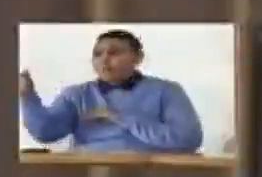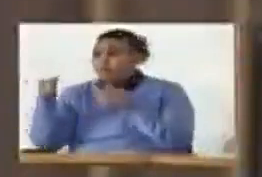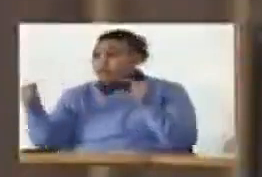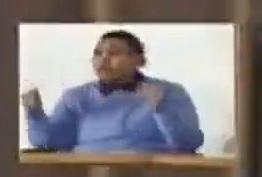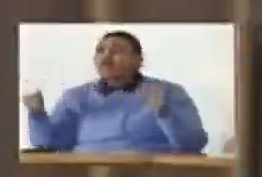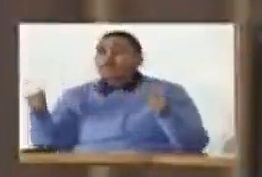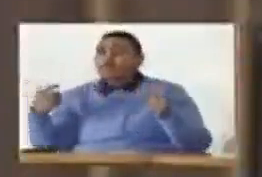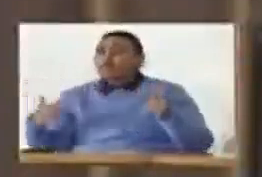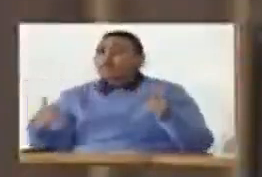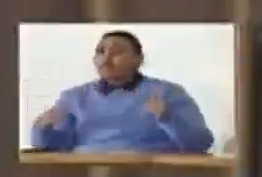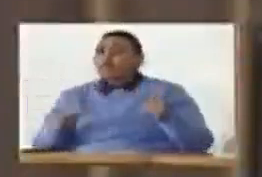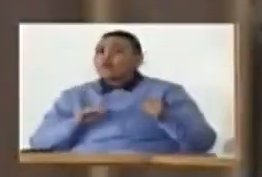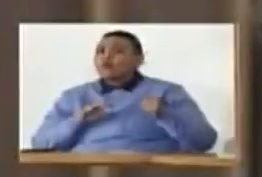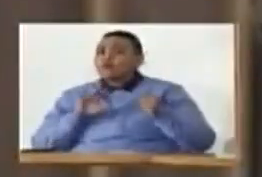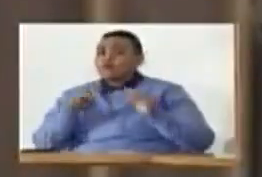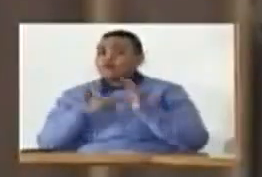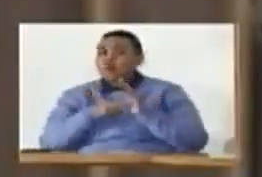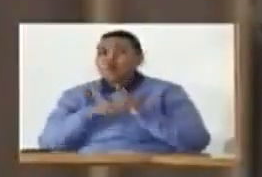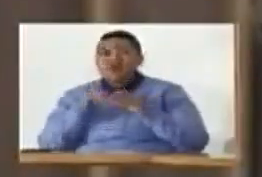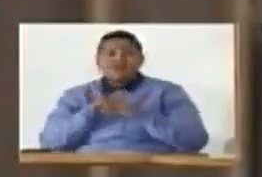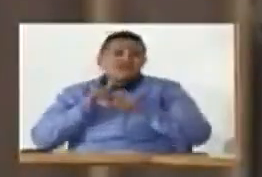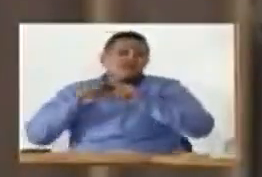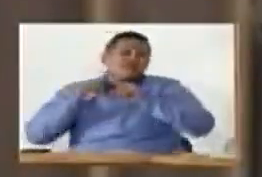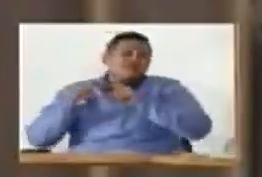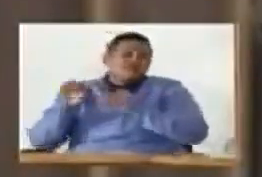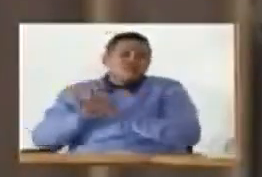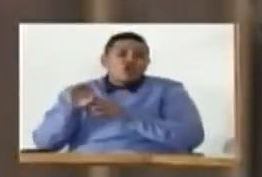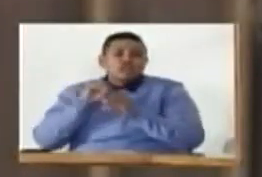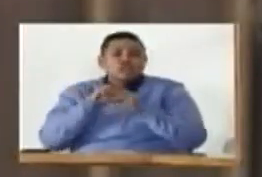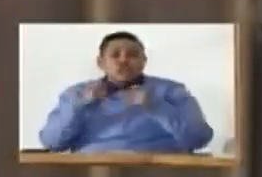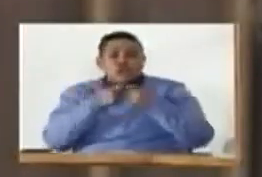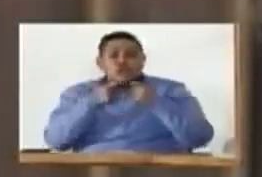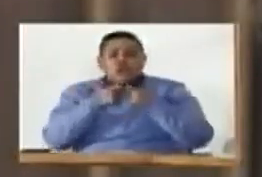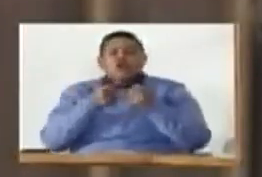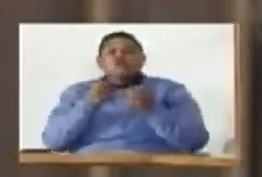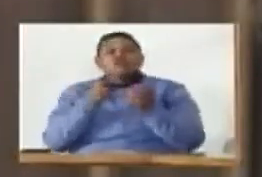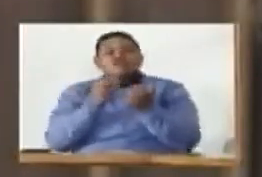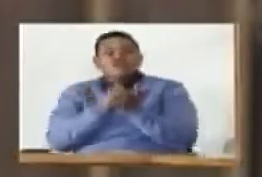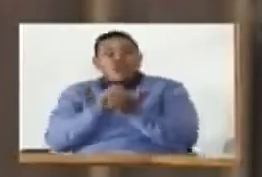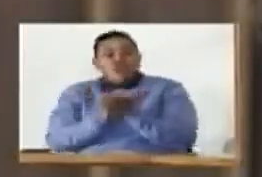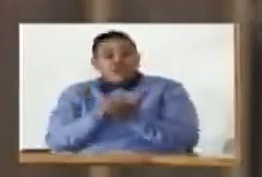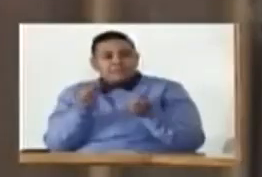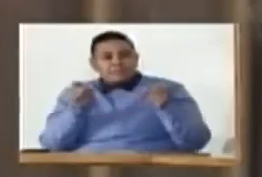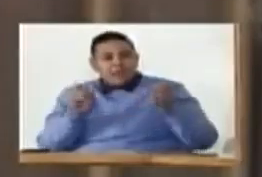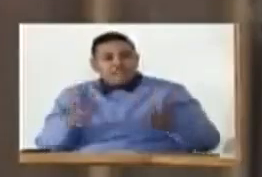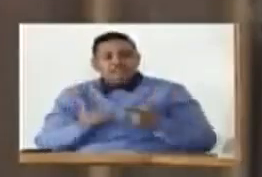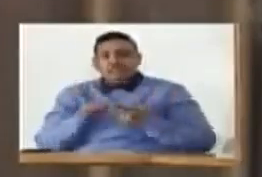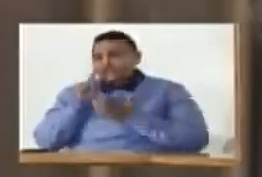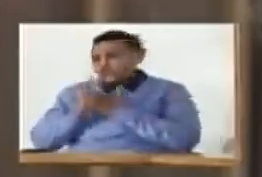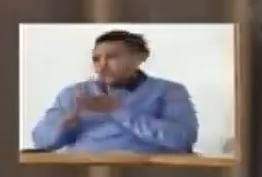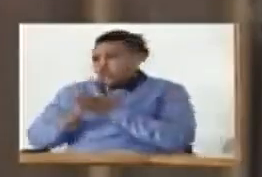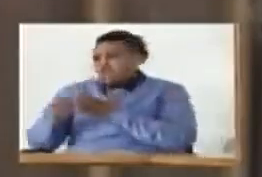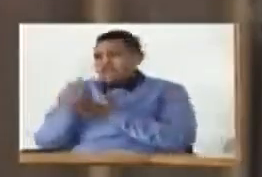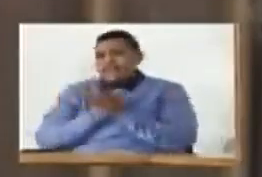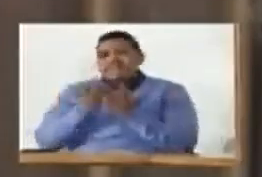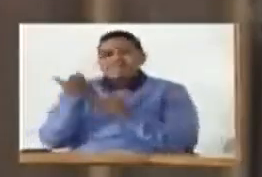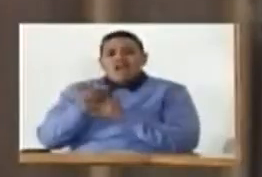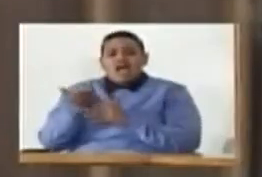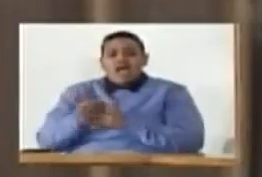in a range of functions, including electronic records management, surveys,